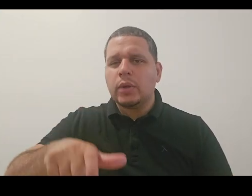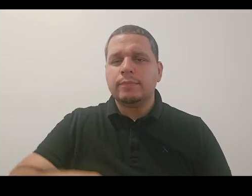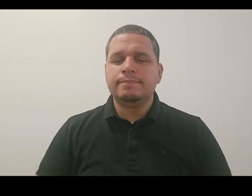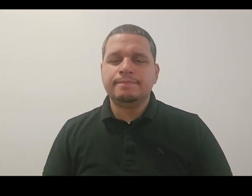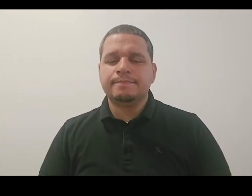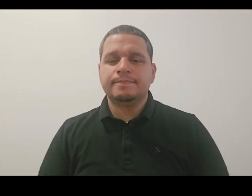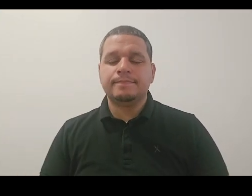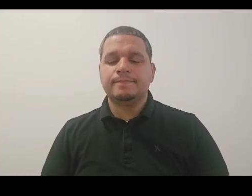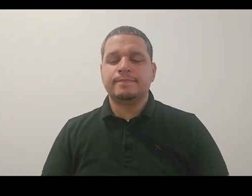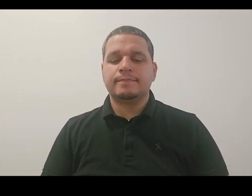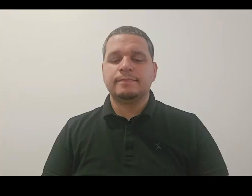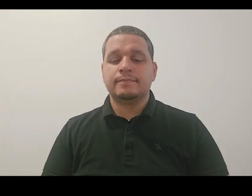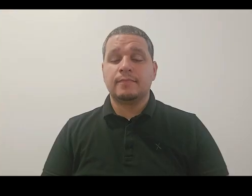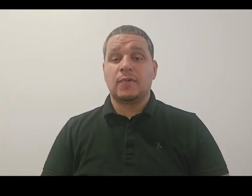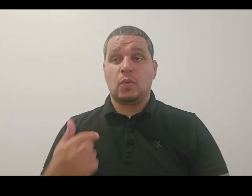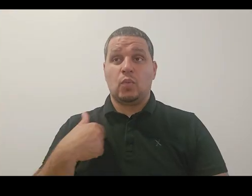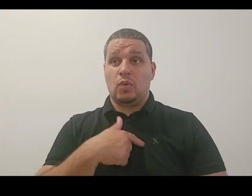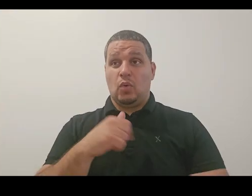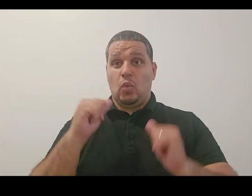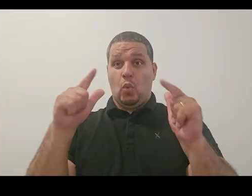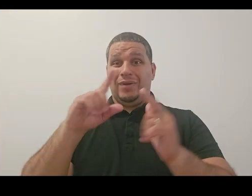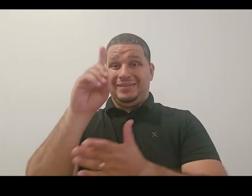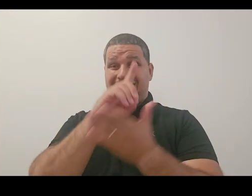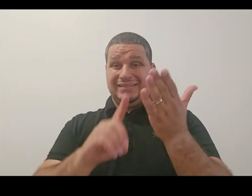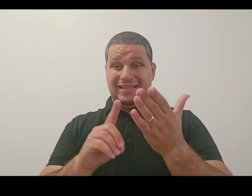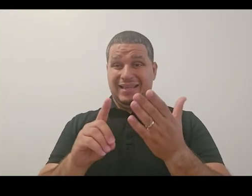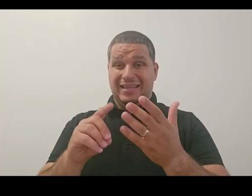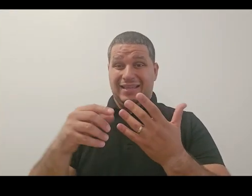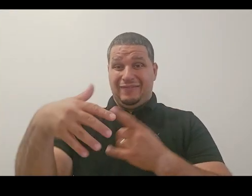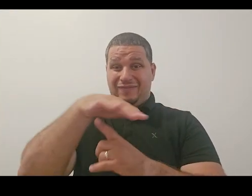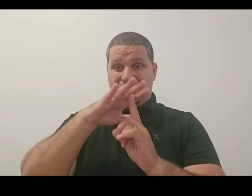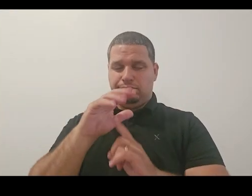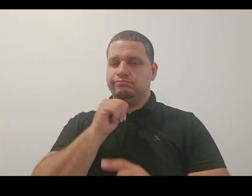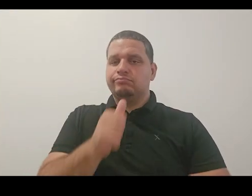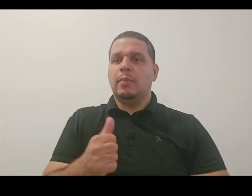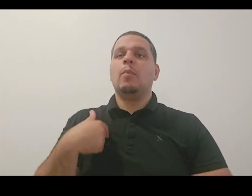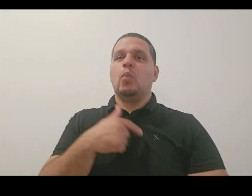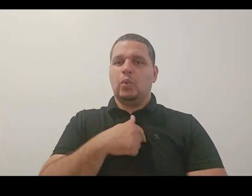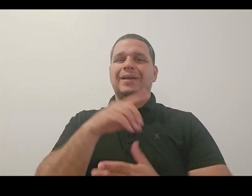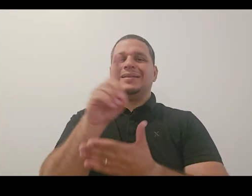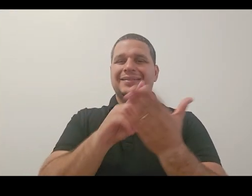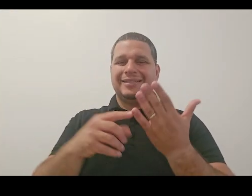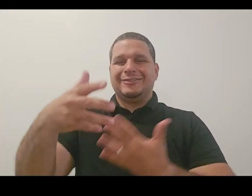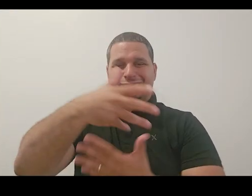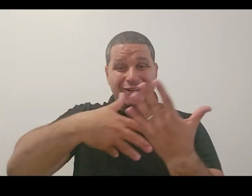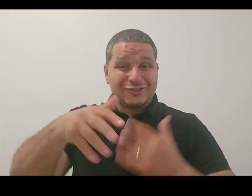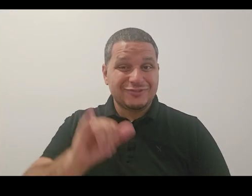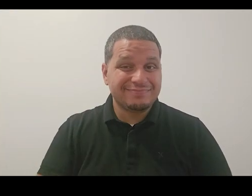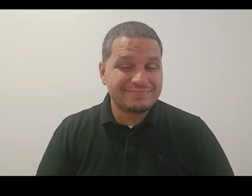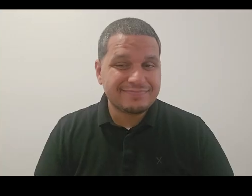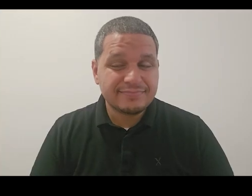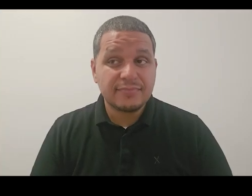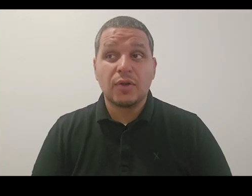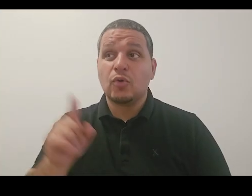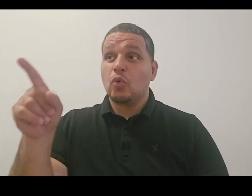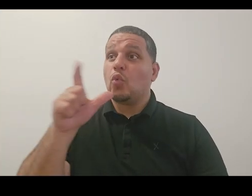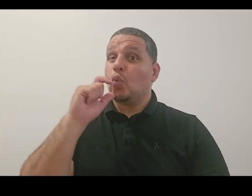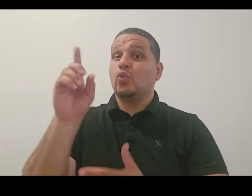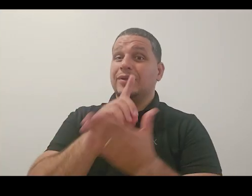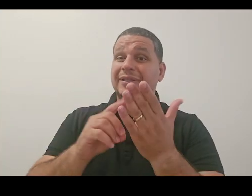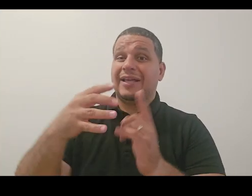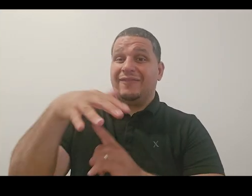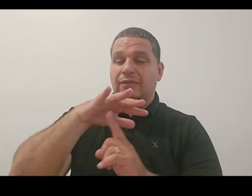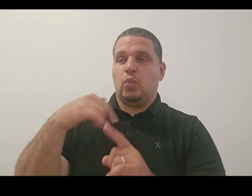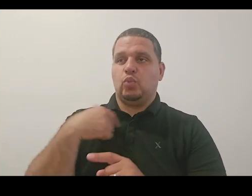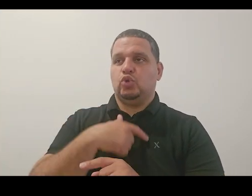um, we don't all design environments, but we all design interactions. And those of us that do design environments, I think